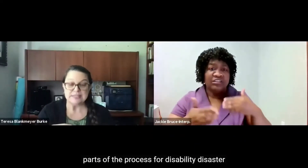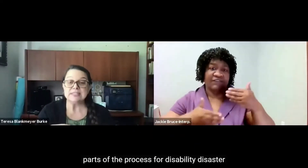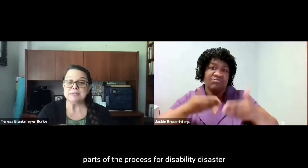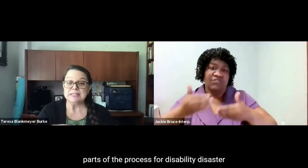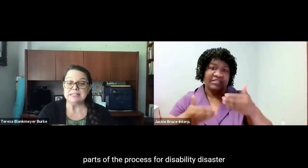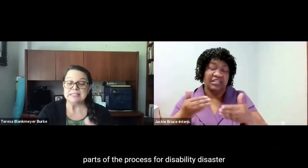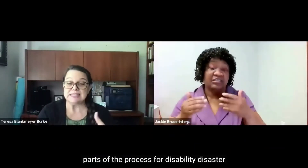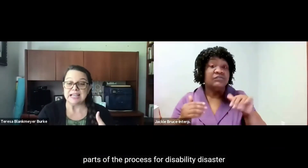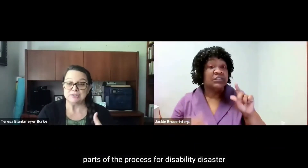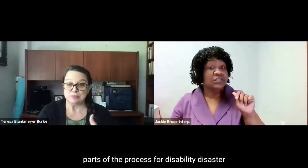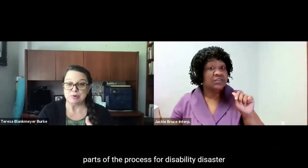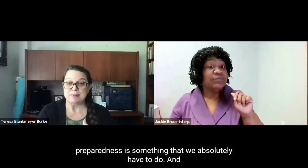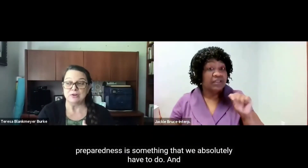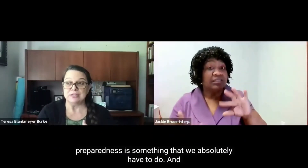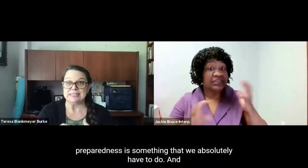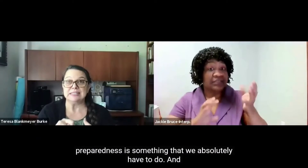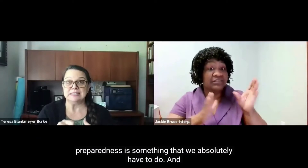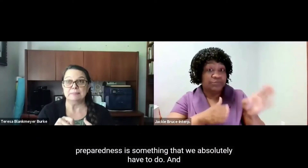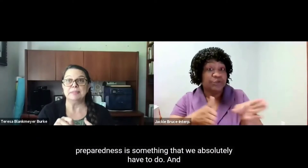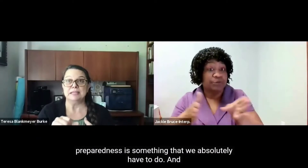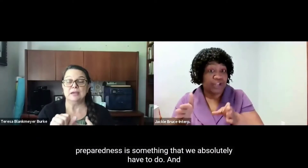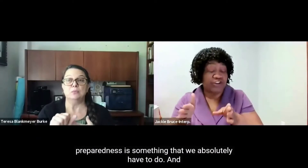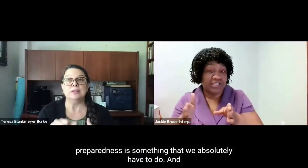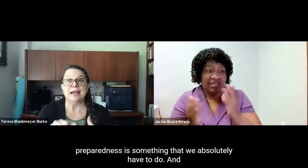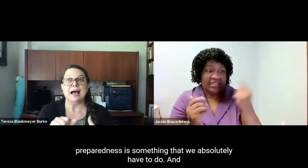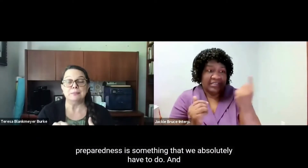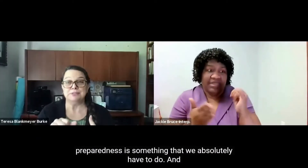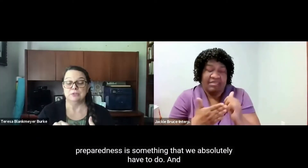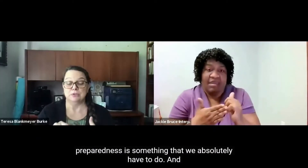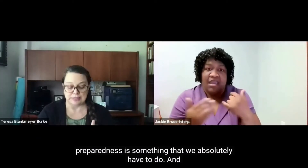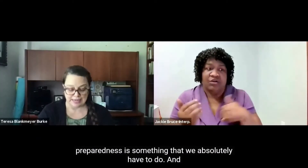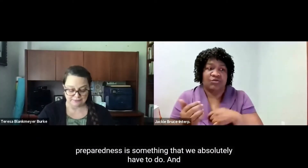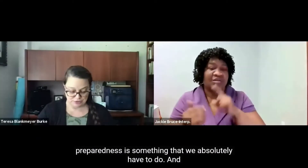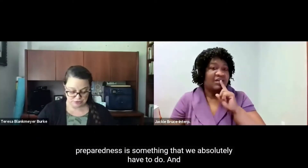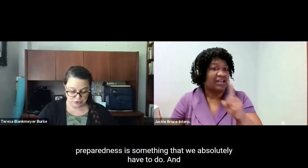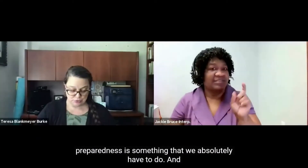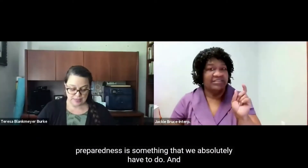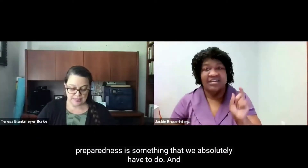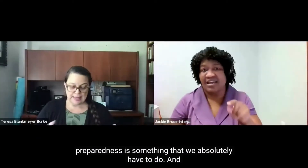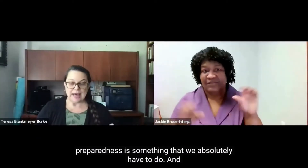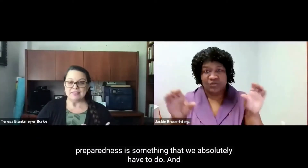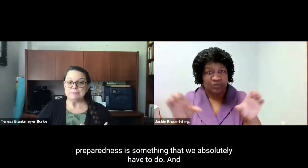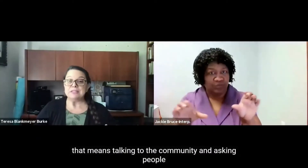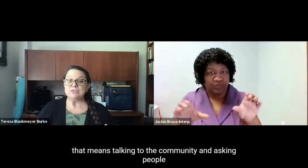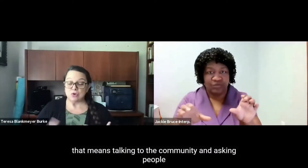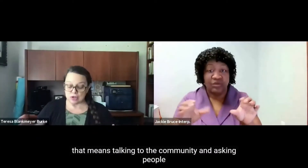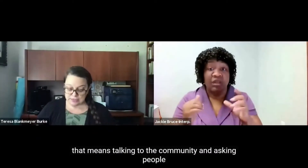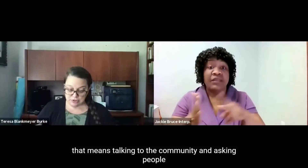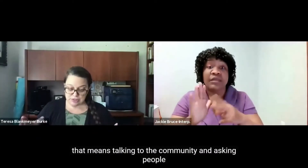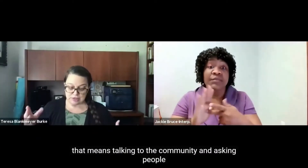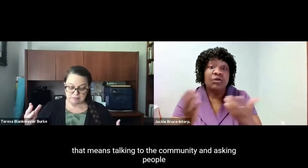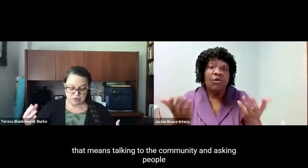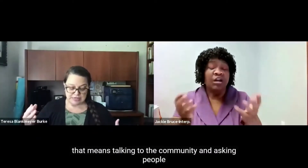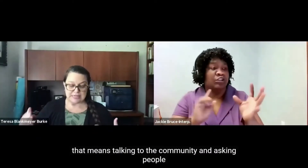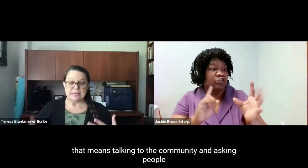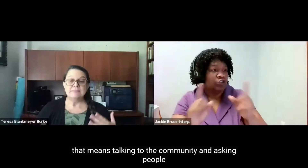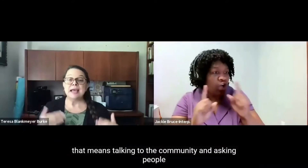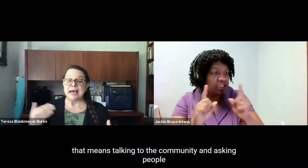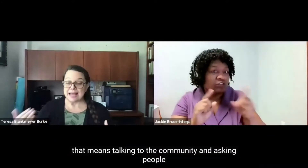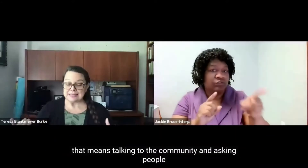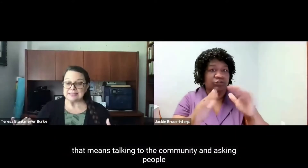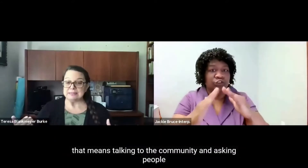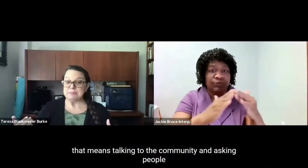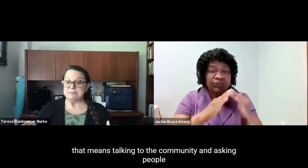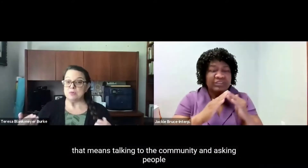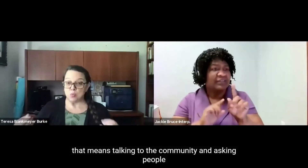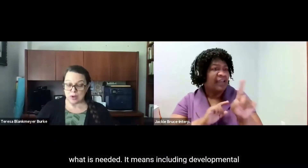for disability disaster preparedness is something that we absolutely have to do. And that means talking to the community